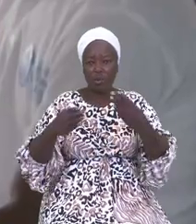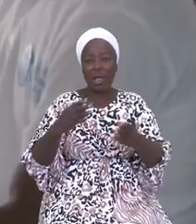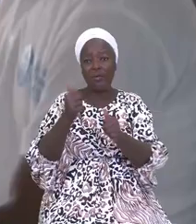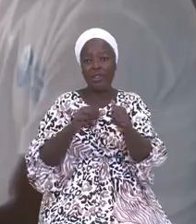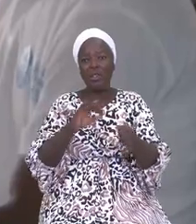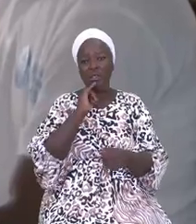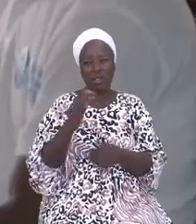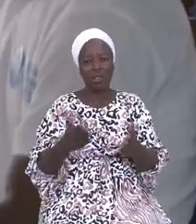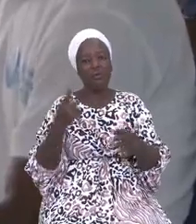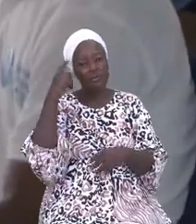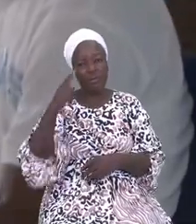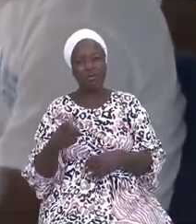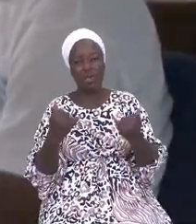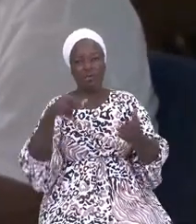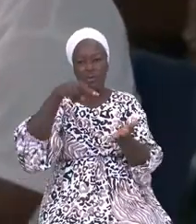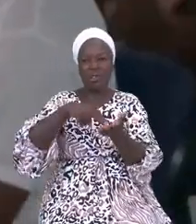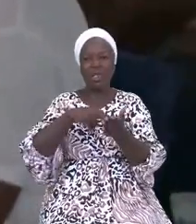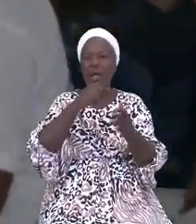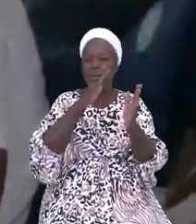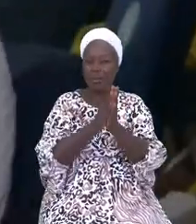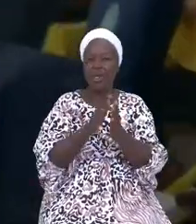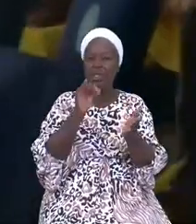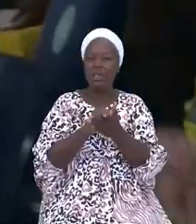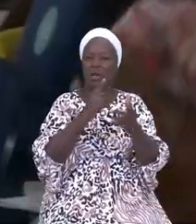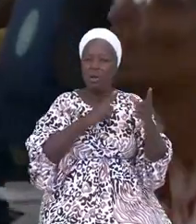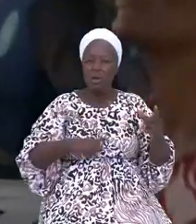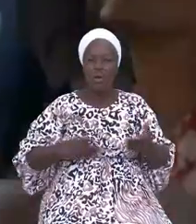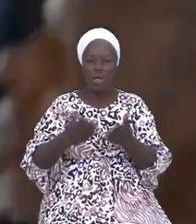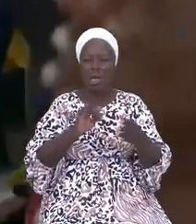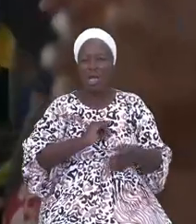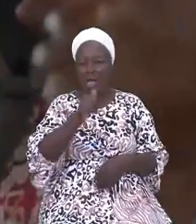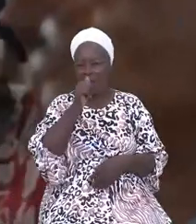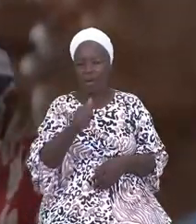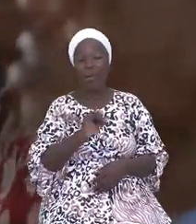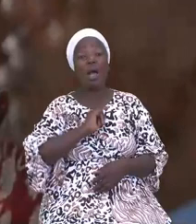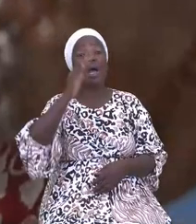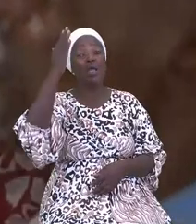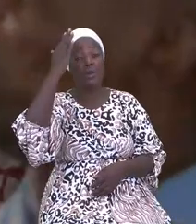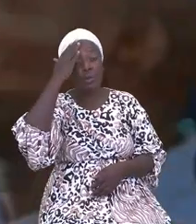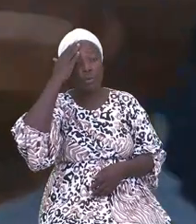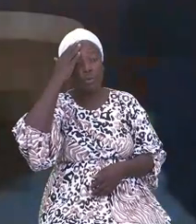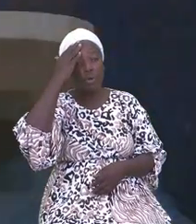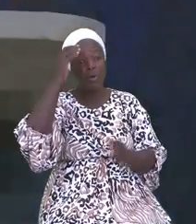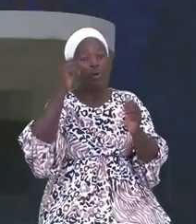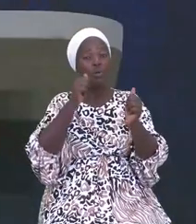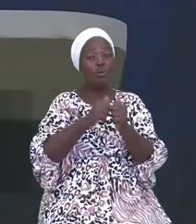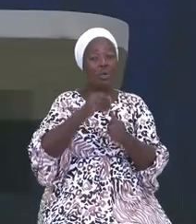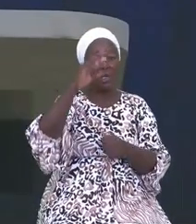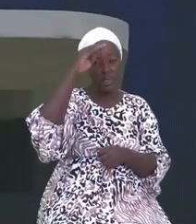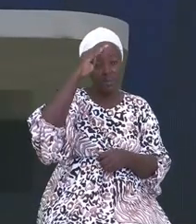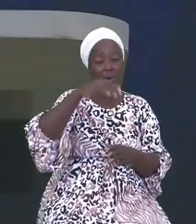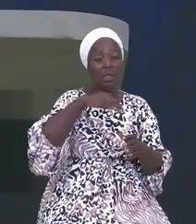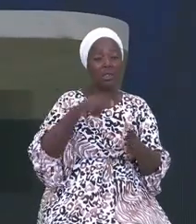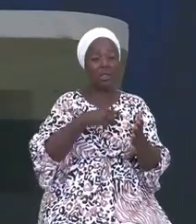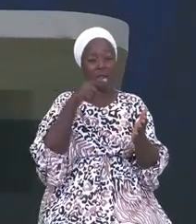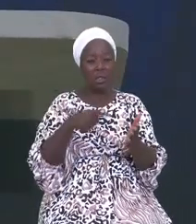Why don't you rise up and say, Lord, here I am. I know with man this